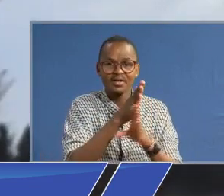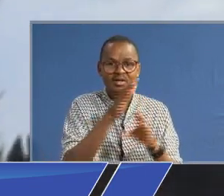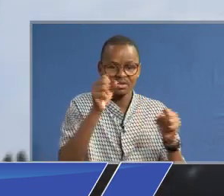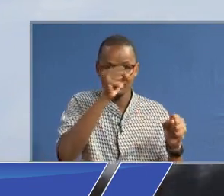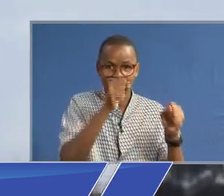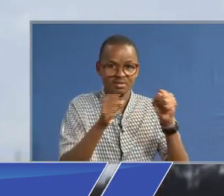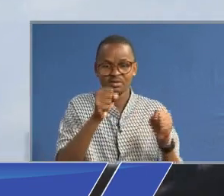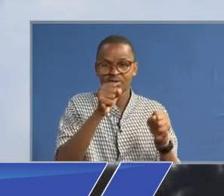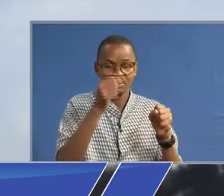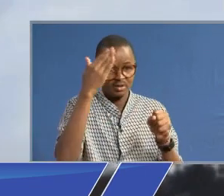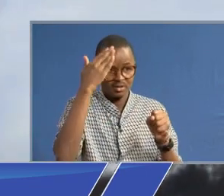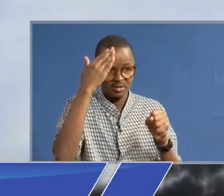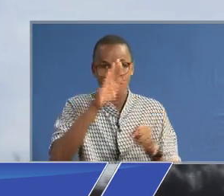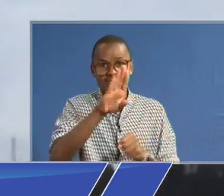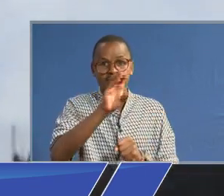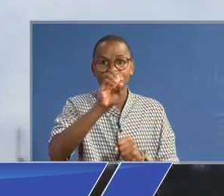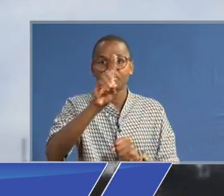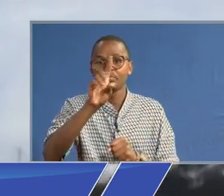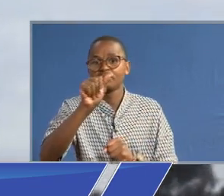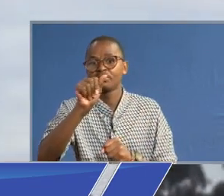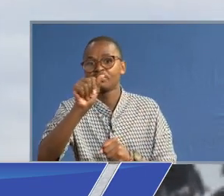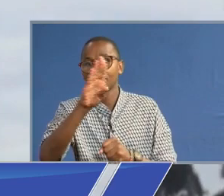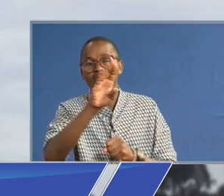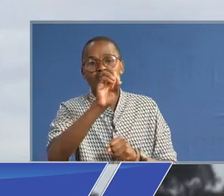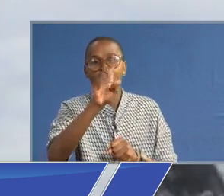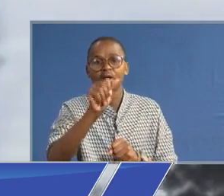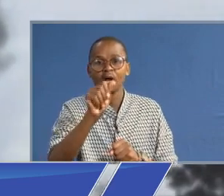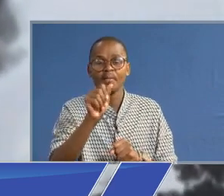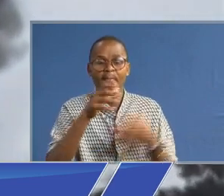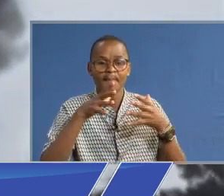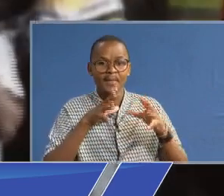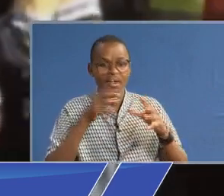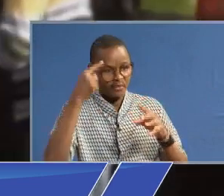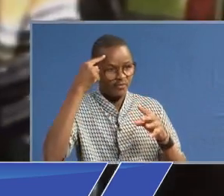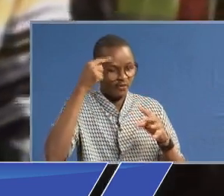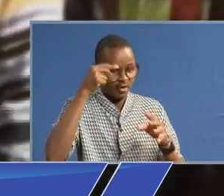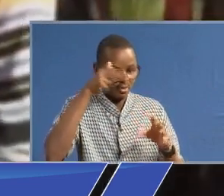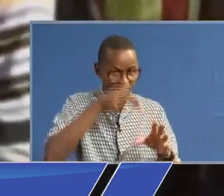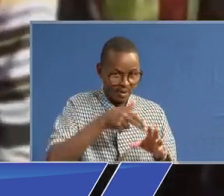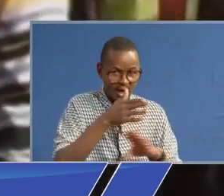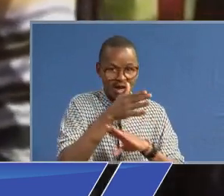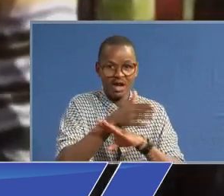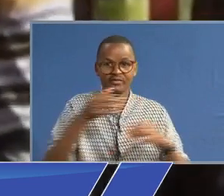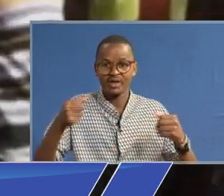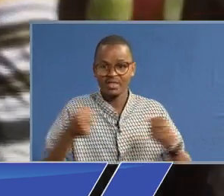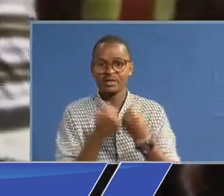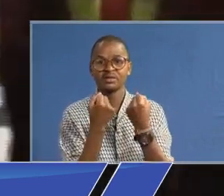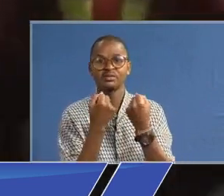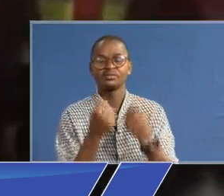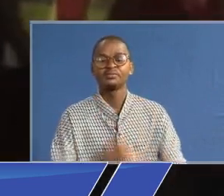of the taxis known as Boda Boda and local residents who flocked to the scene for the fuel after the crash.